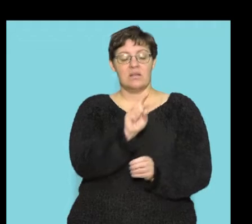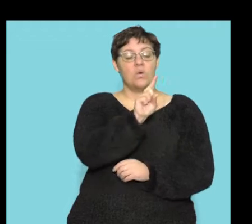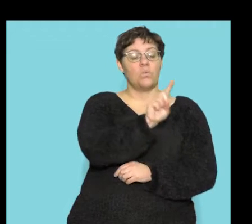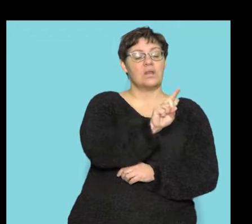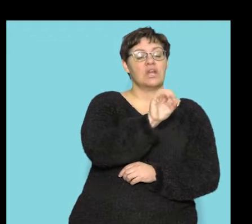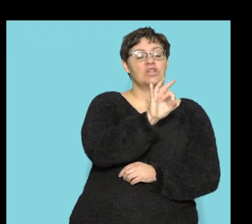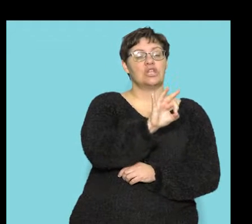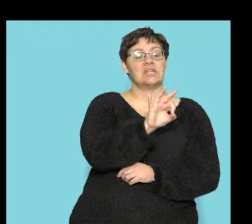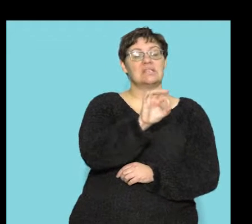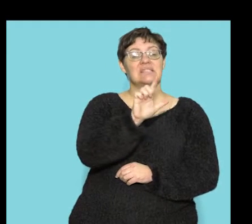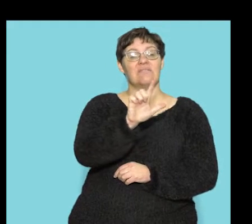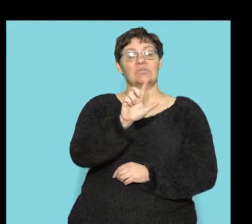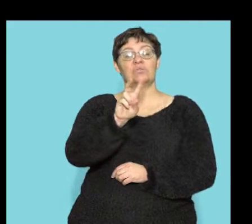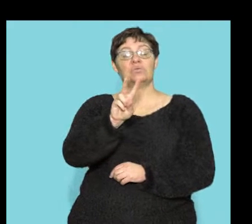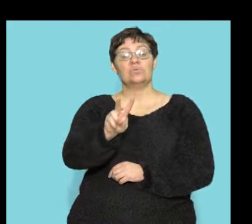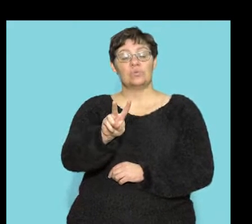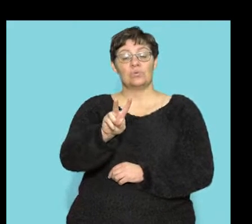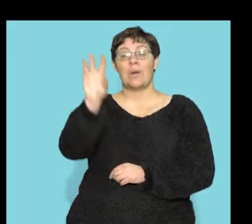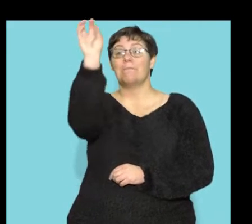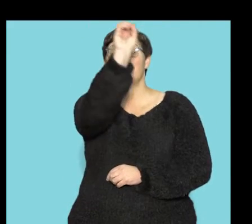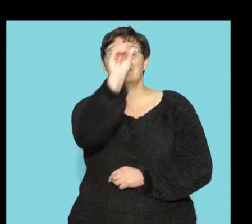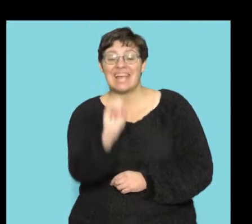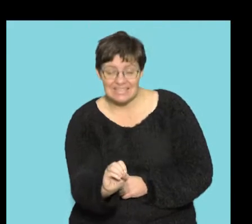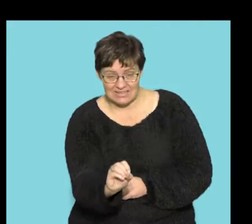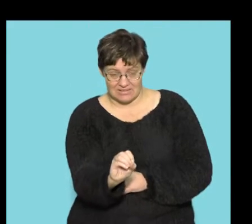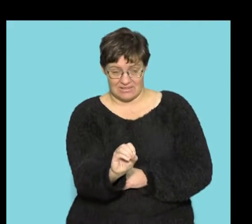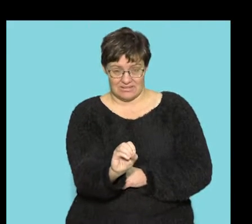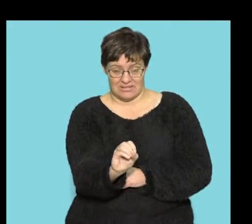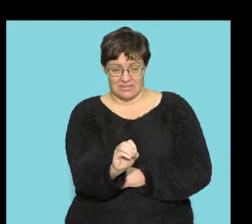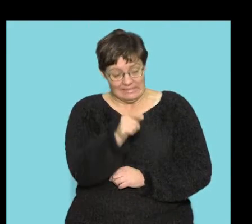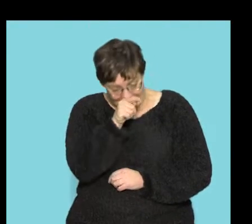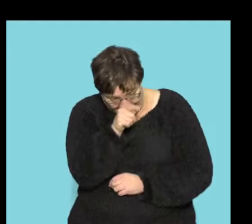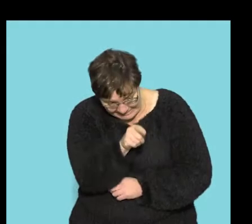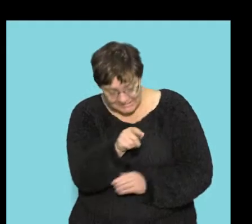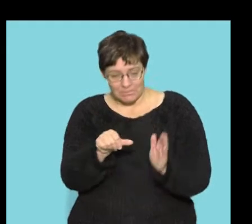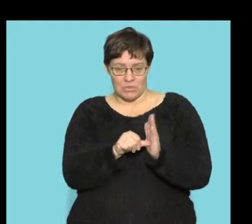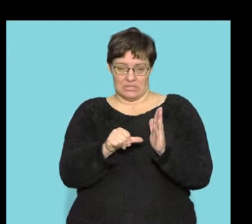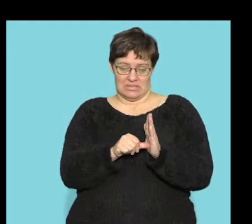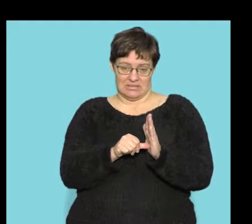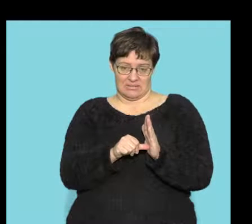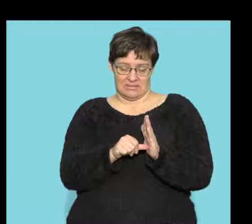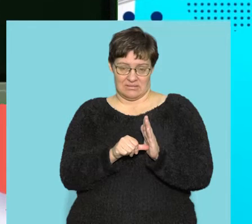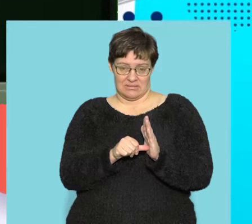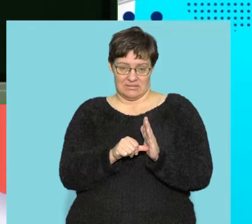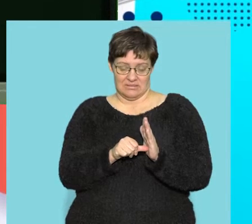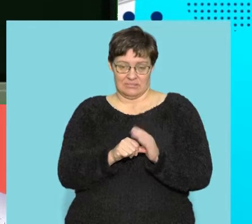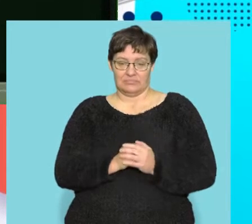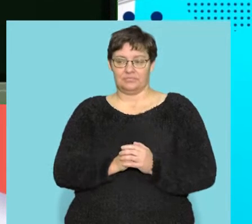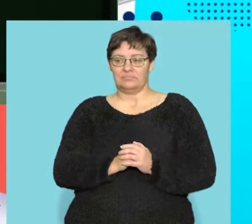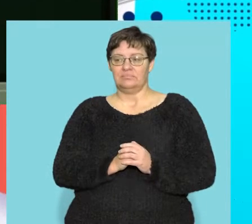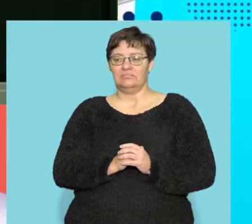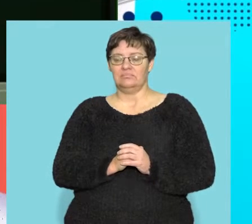of 1372 in terms of percentages, and that's what's important.